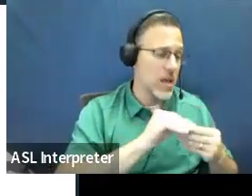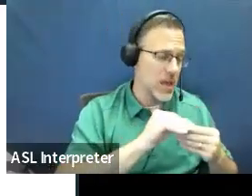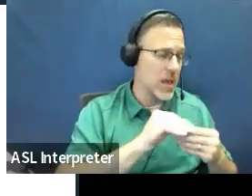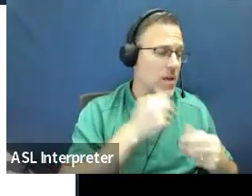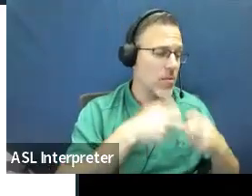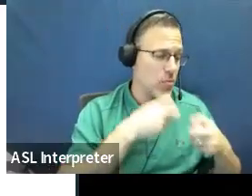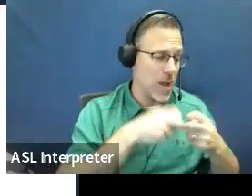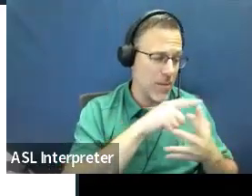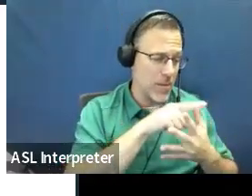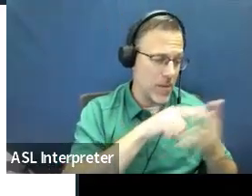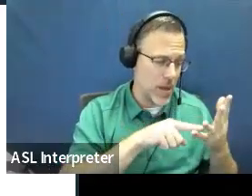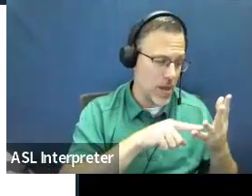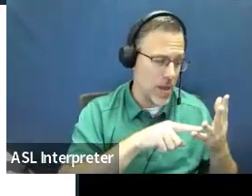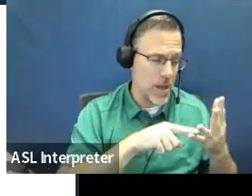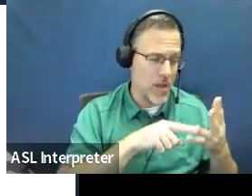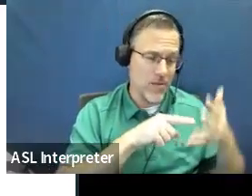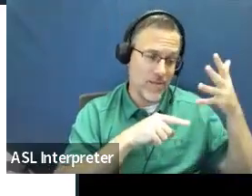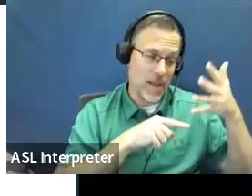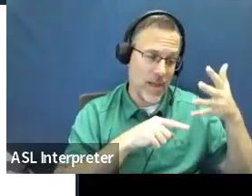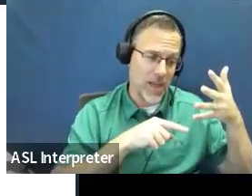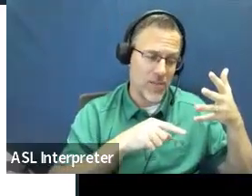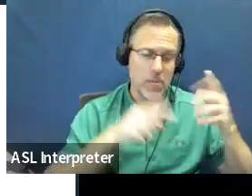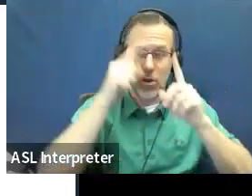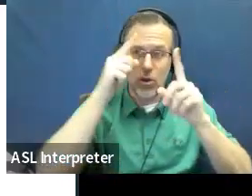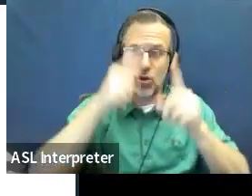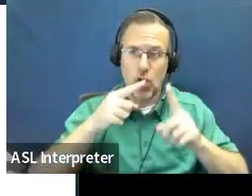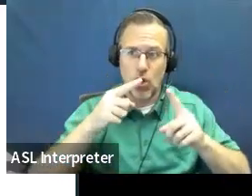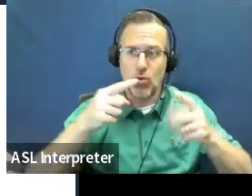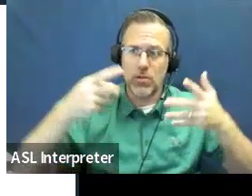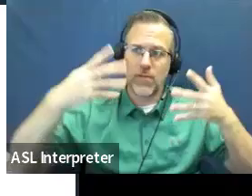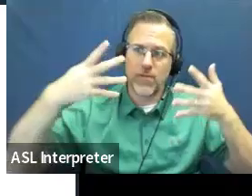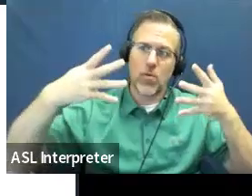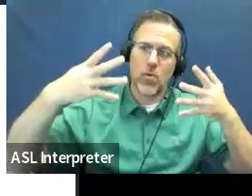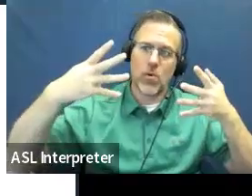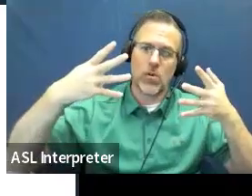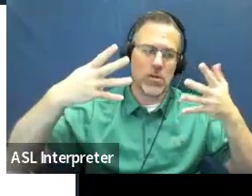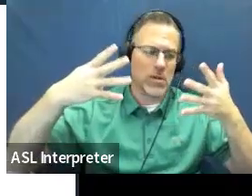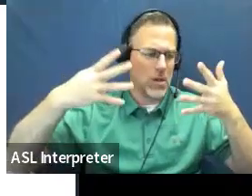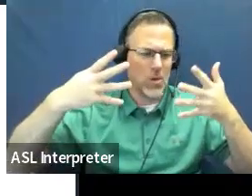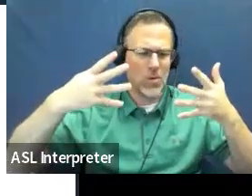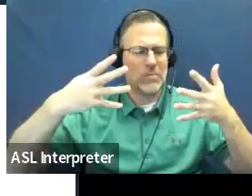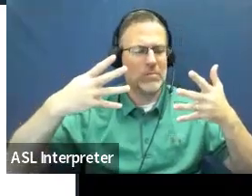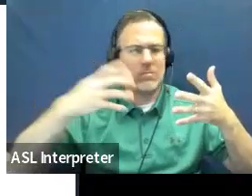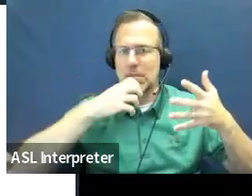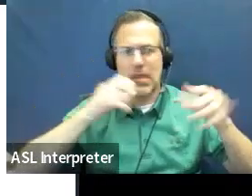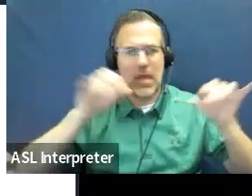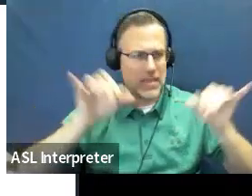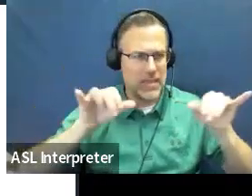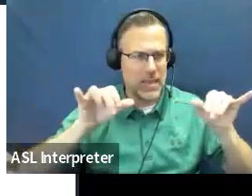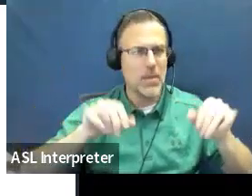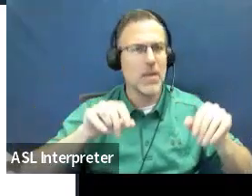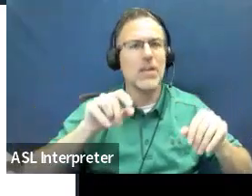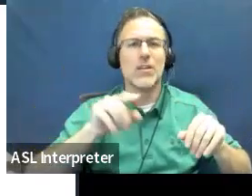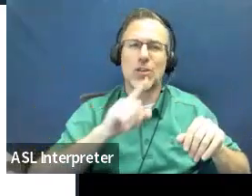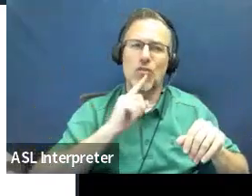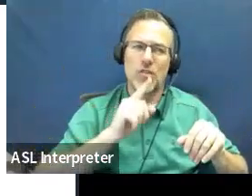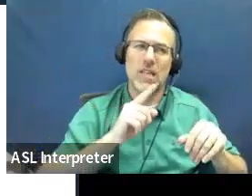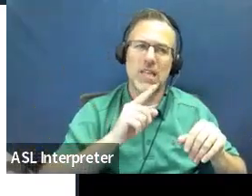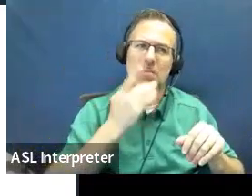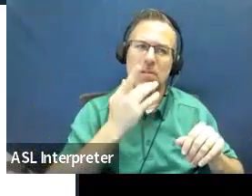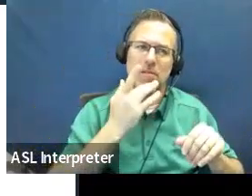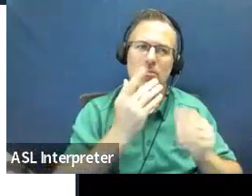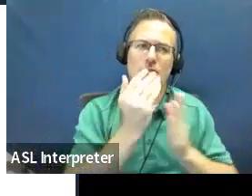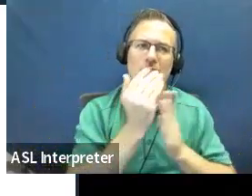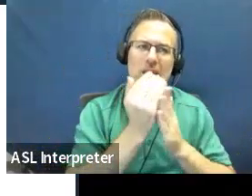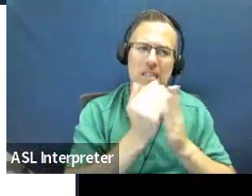be non-compliant for alignment. So that's why we really recommend the list for those gaps, because